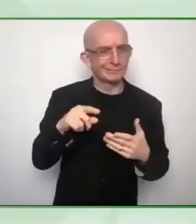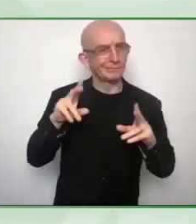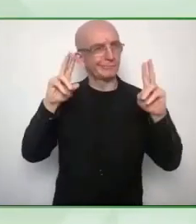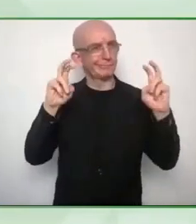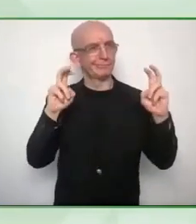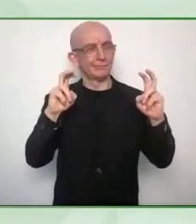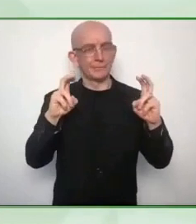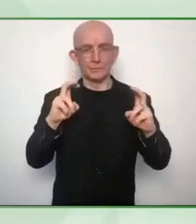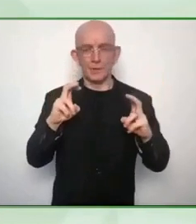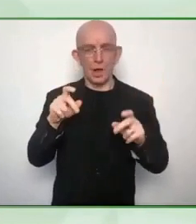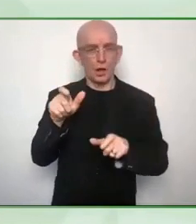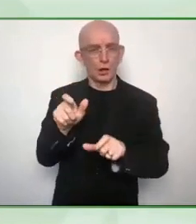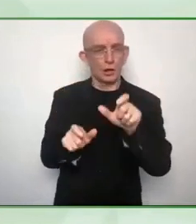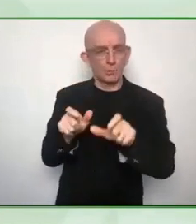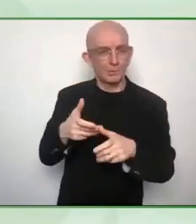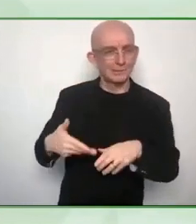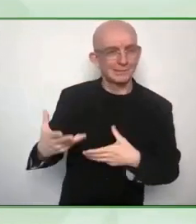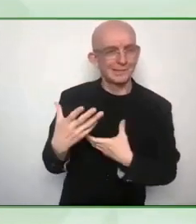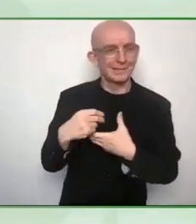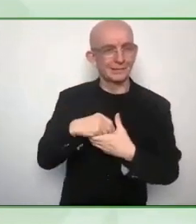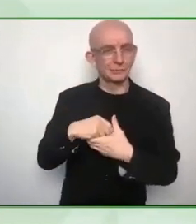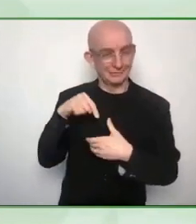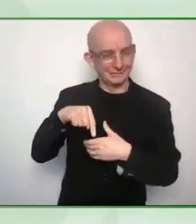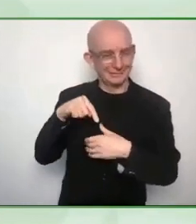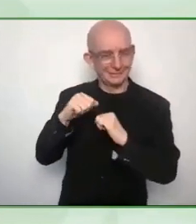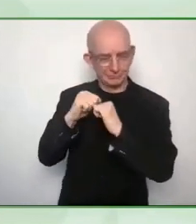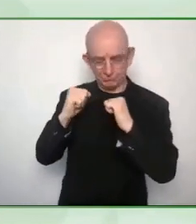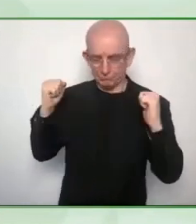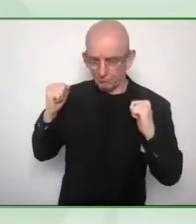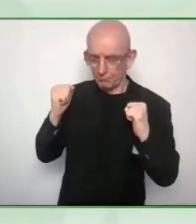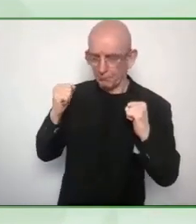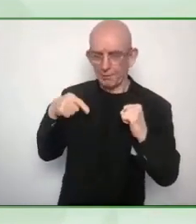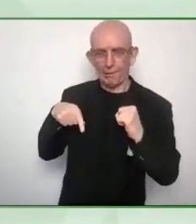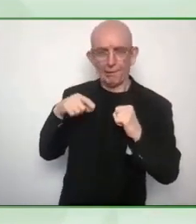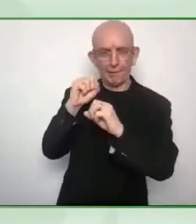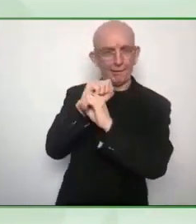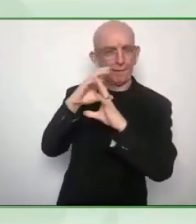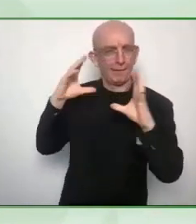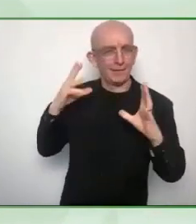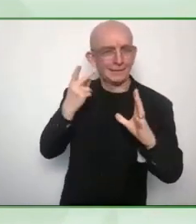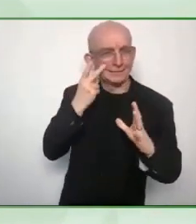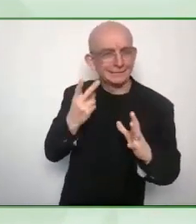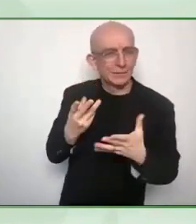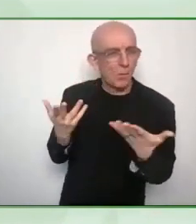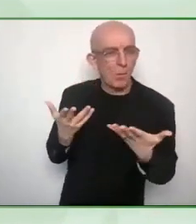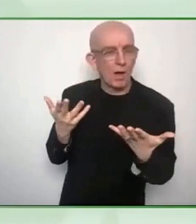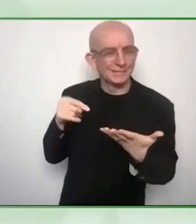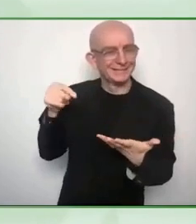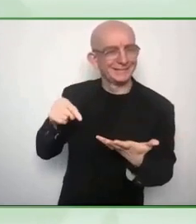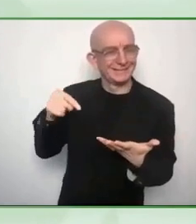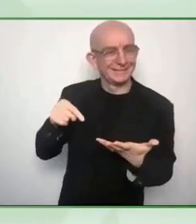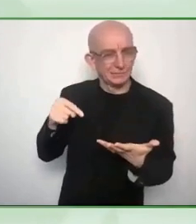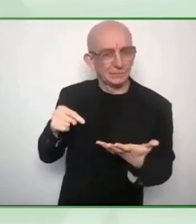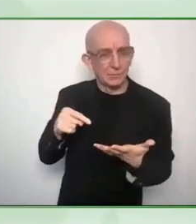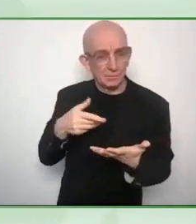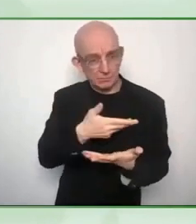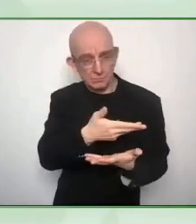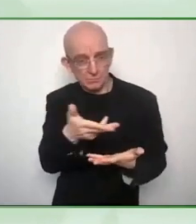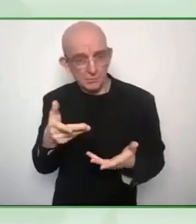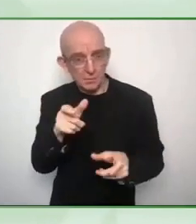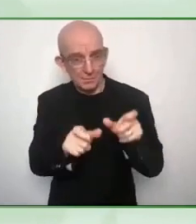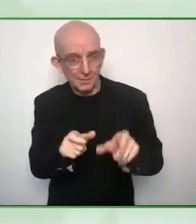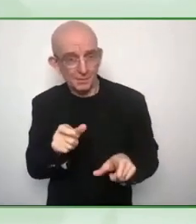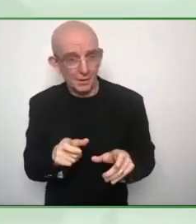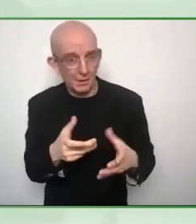on good practices. And I think this is something in which